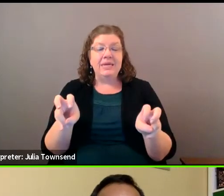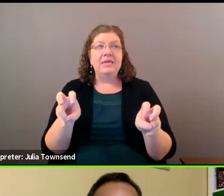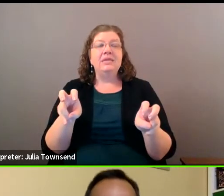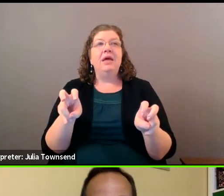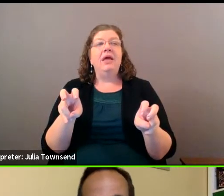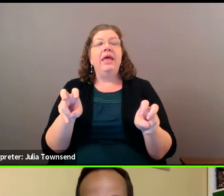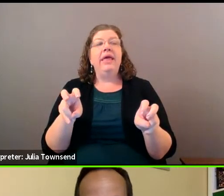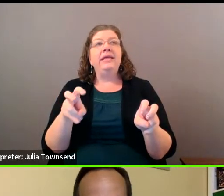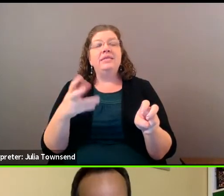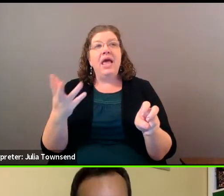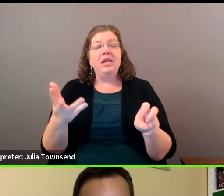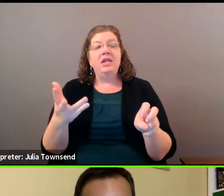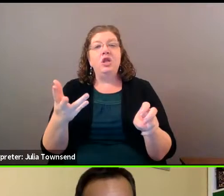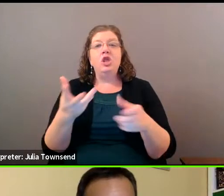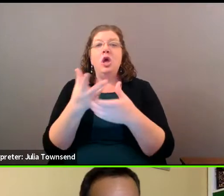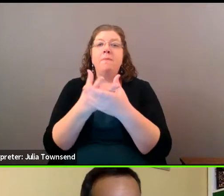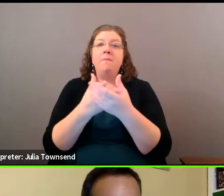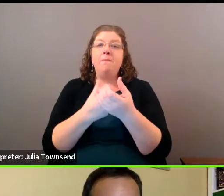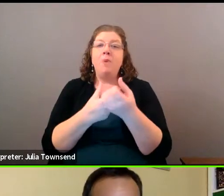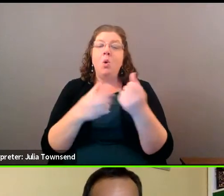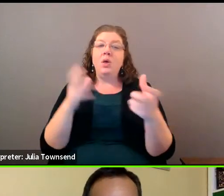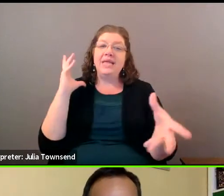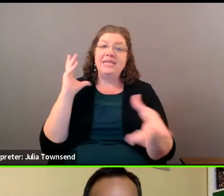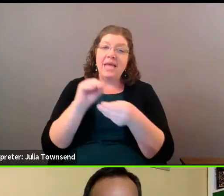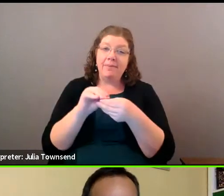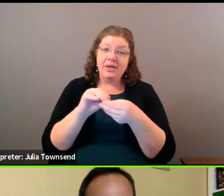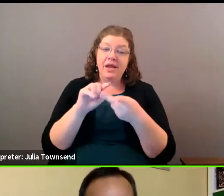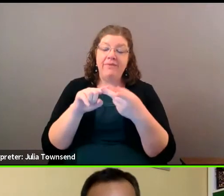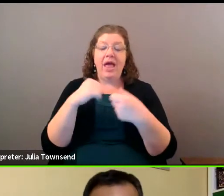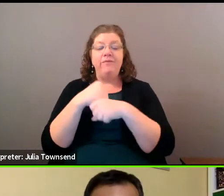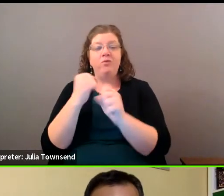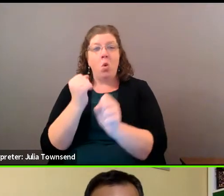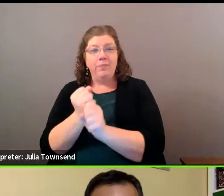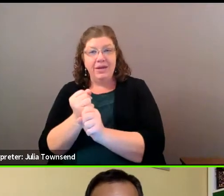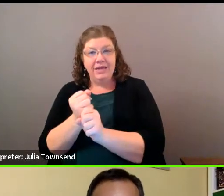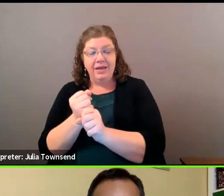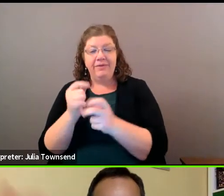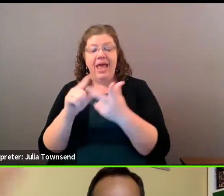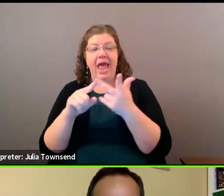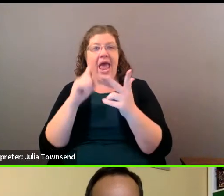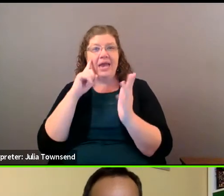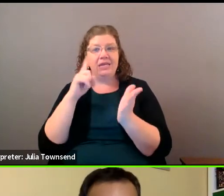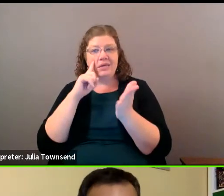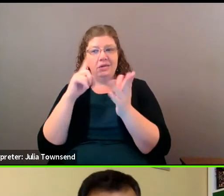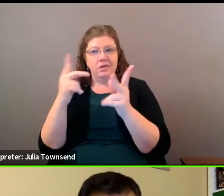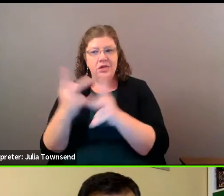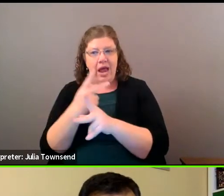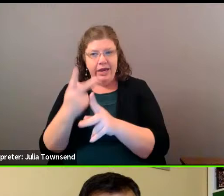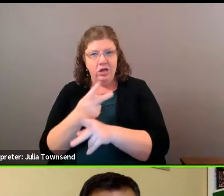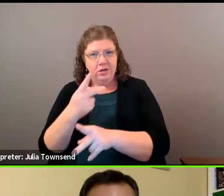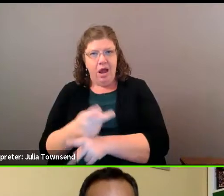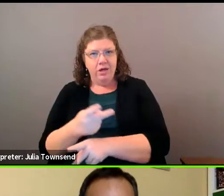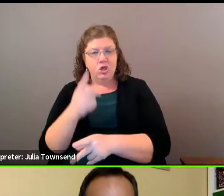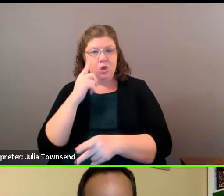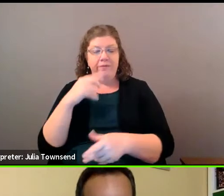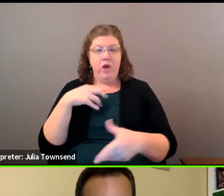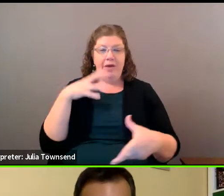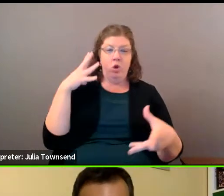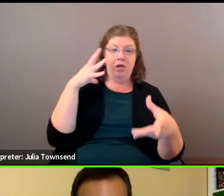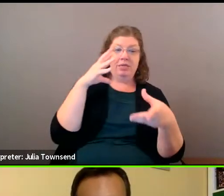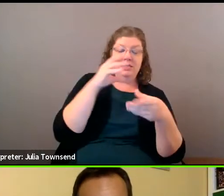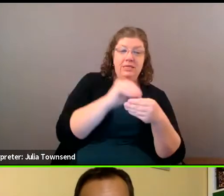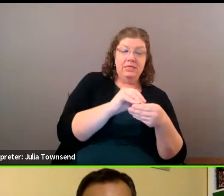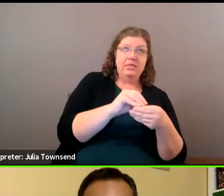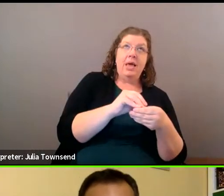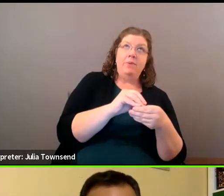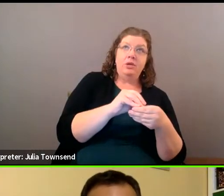they're both summative and formative and diagnostic. So if you have your summative